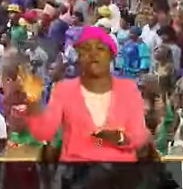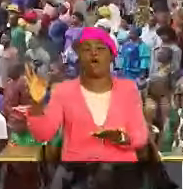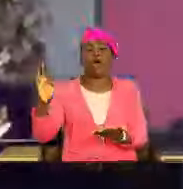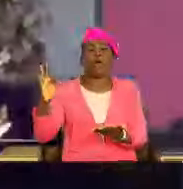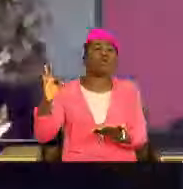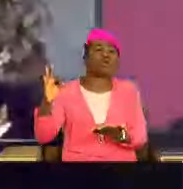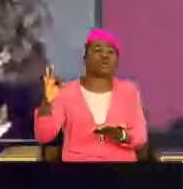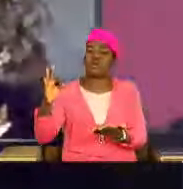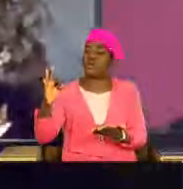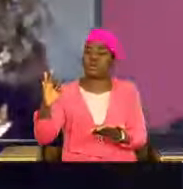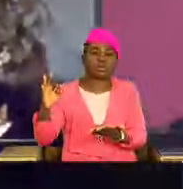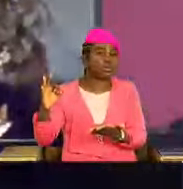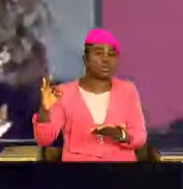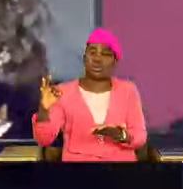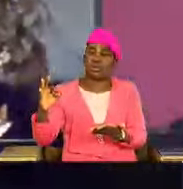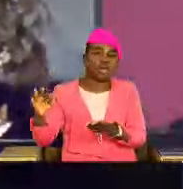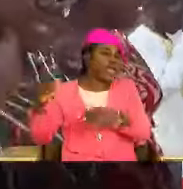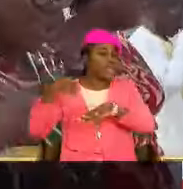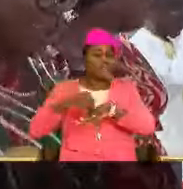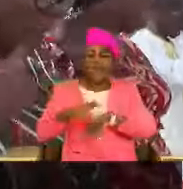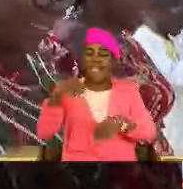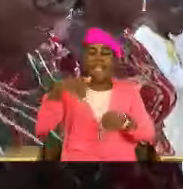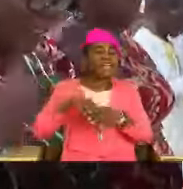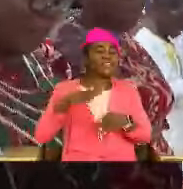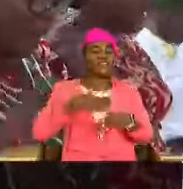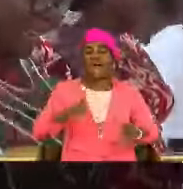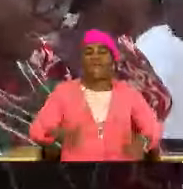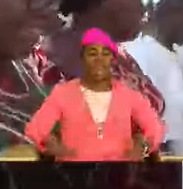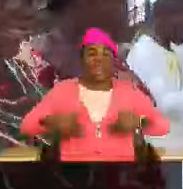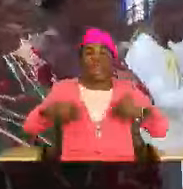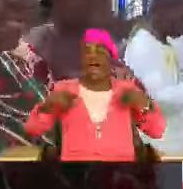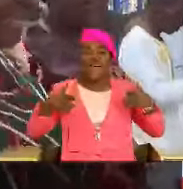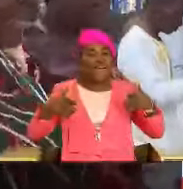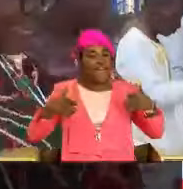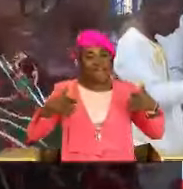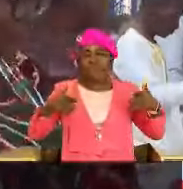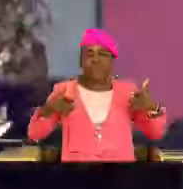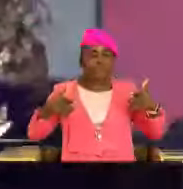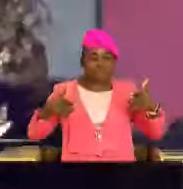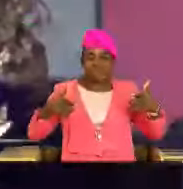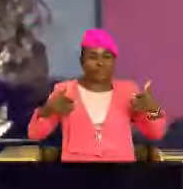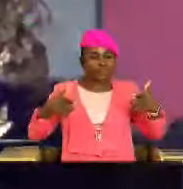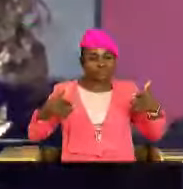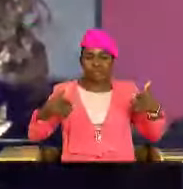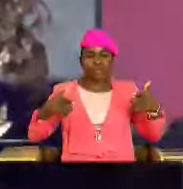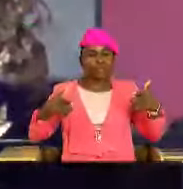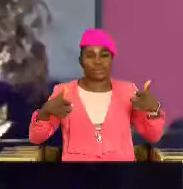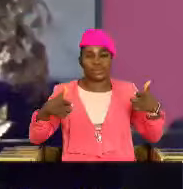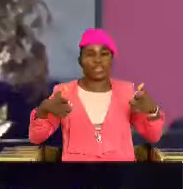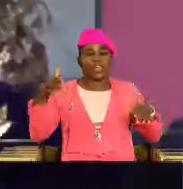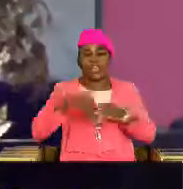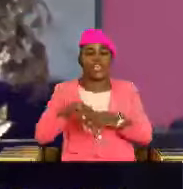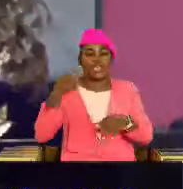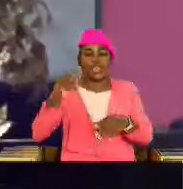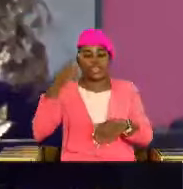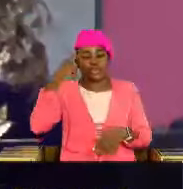failure fired into my life in the